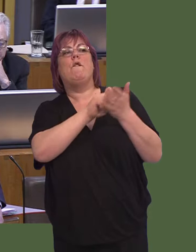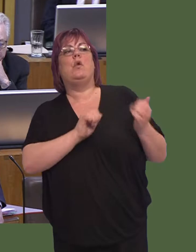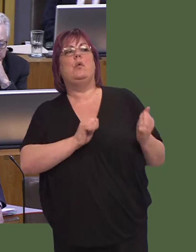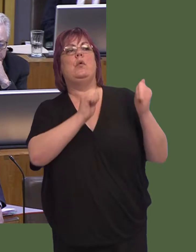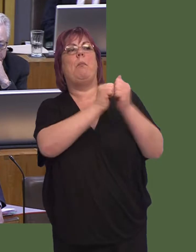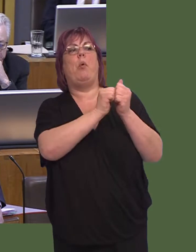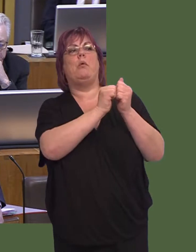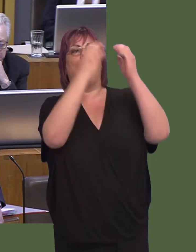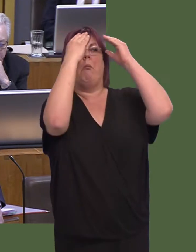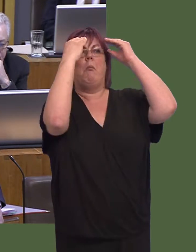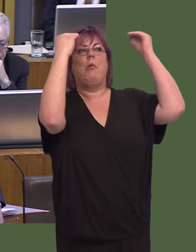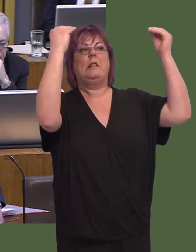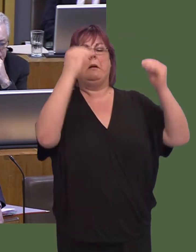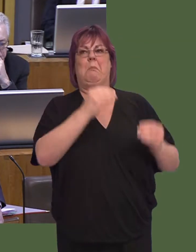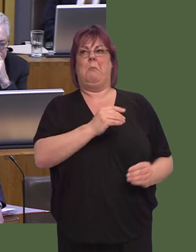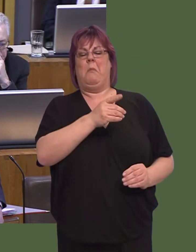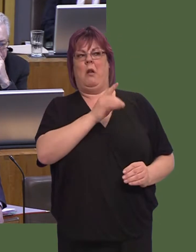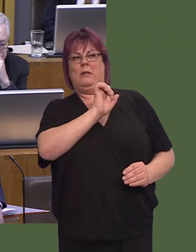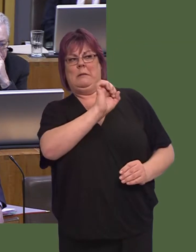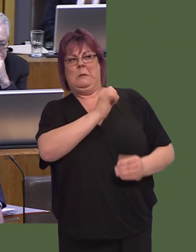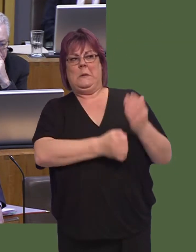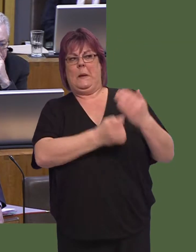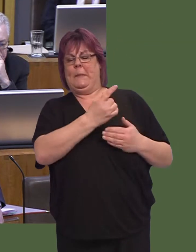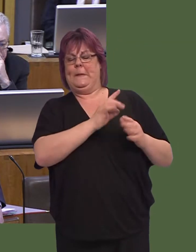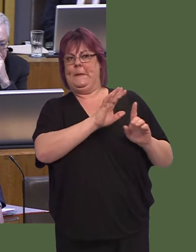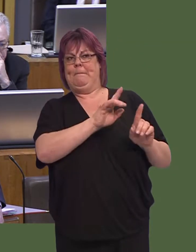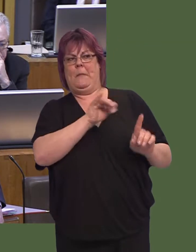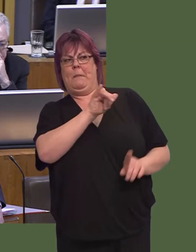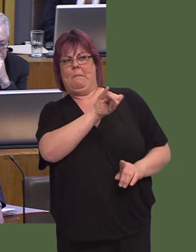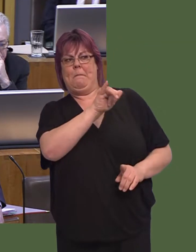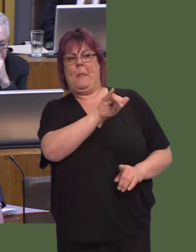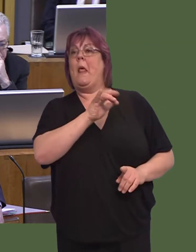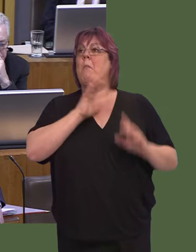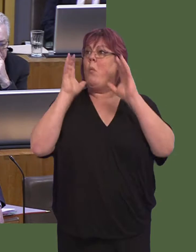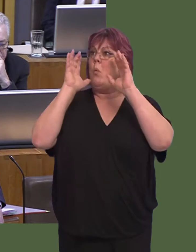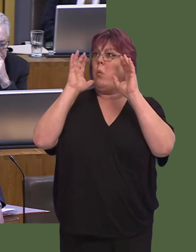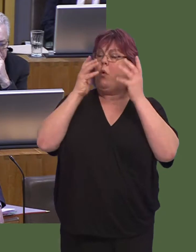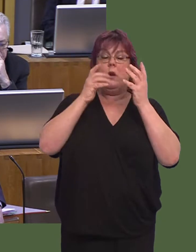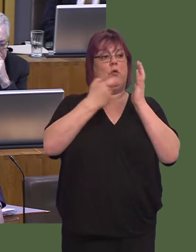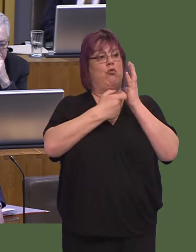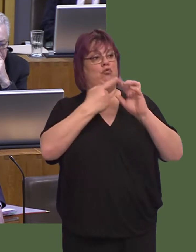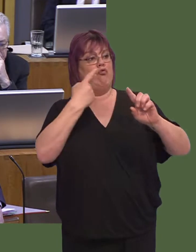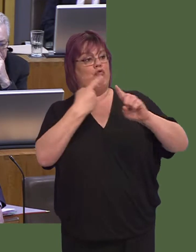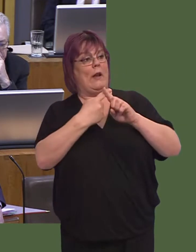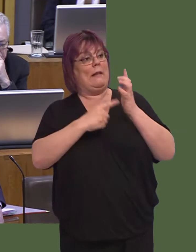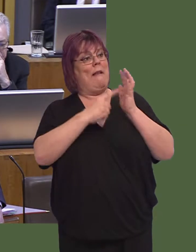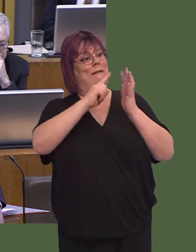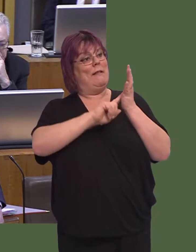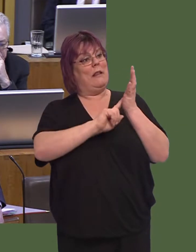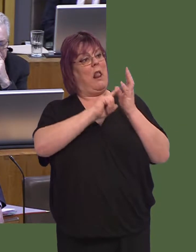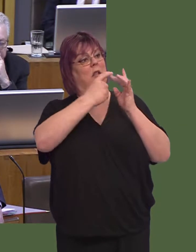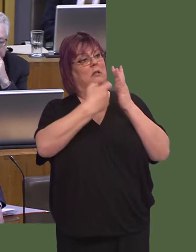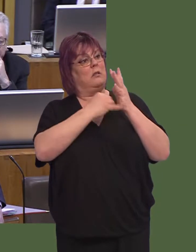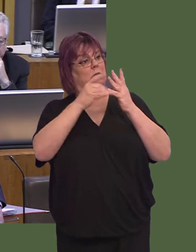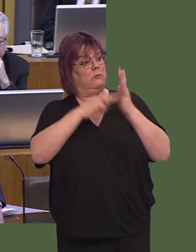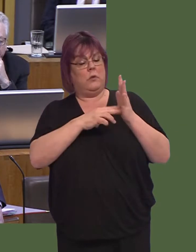sure the current president is in that situation. I am troubled at the fact that Rex Tillerson, as the Secretary of State, was supportive of